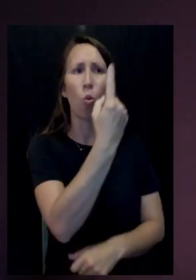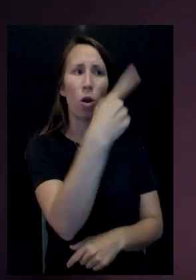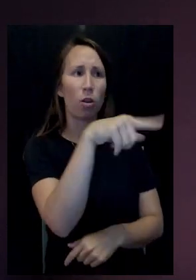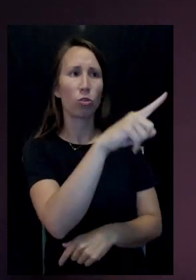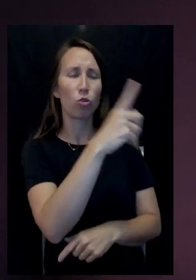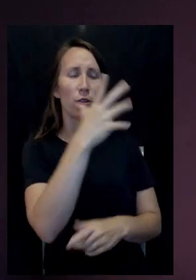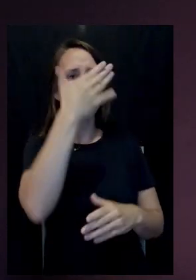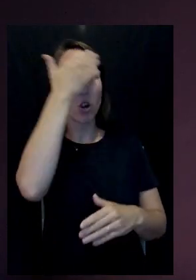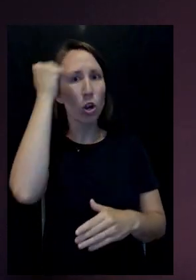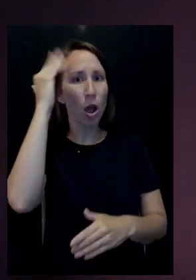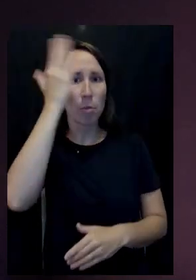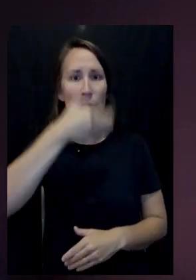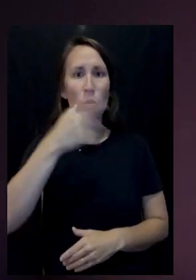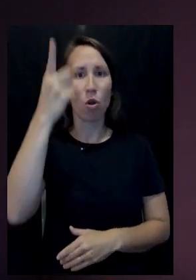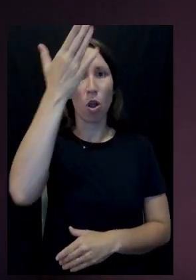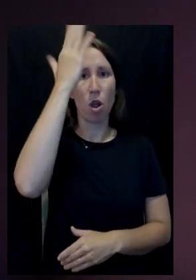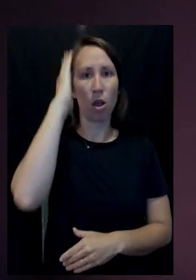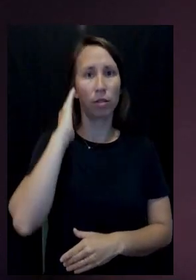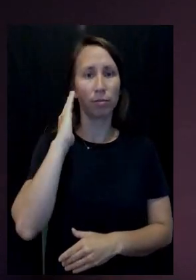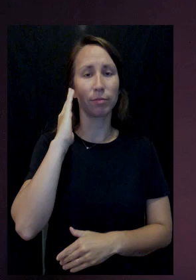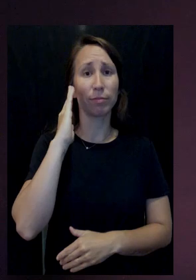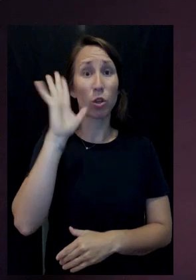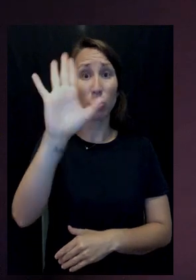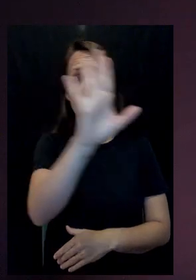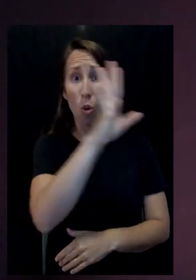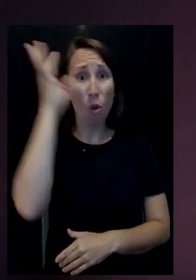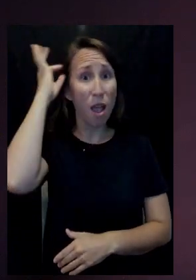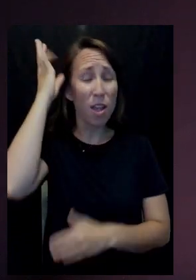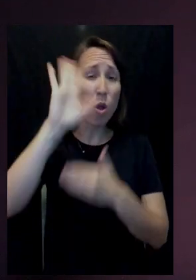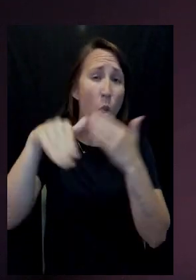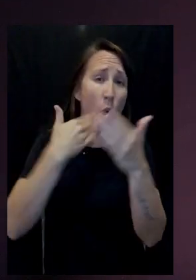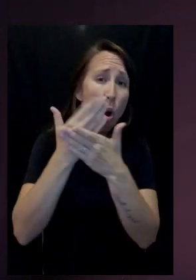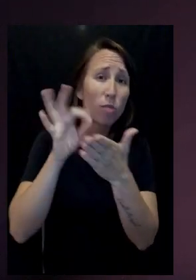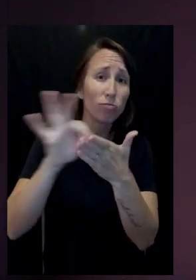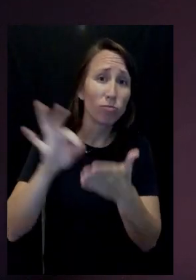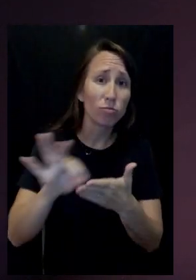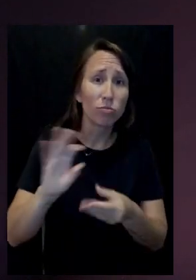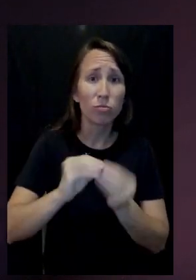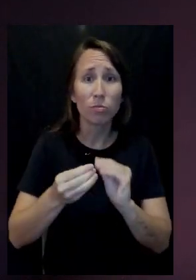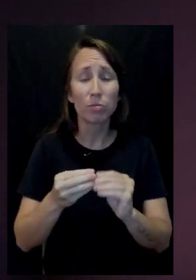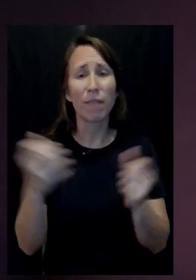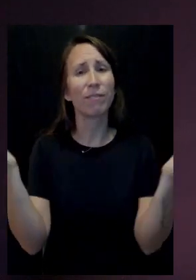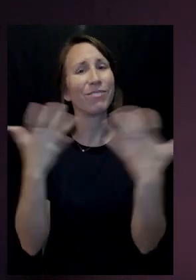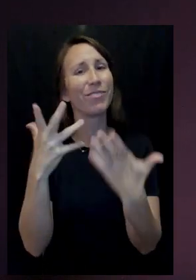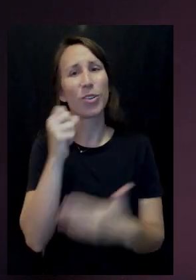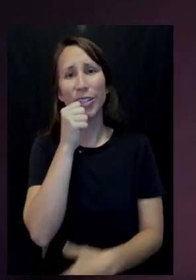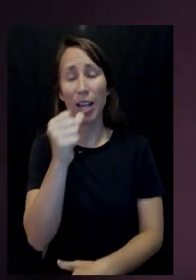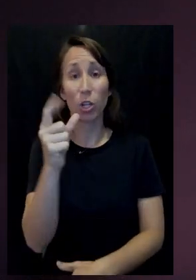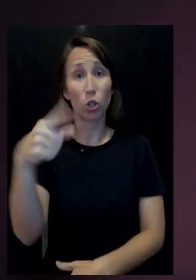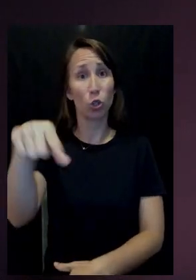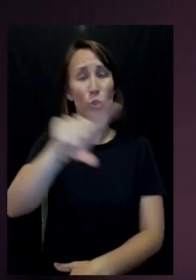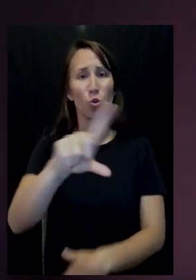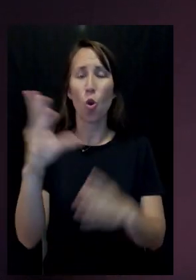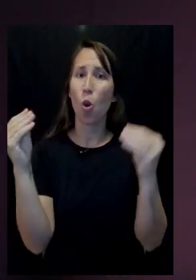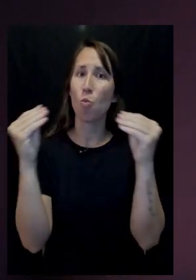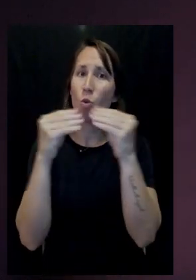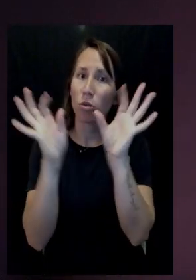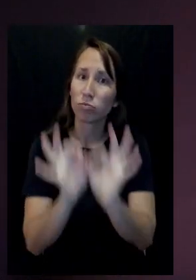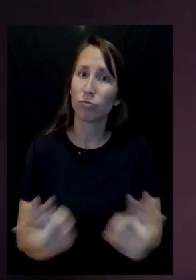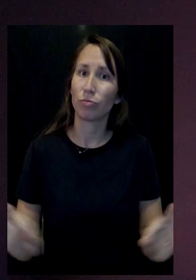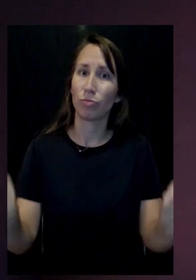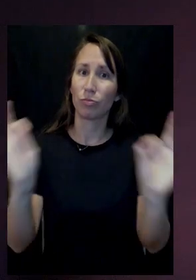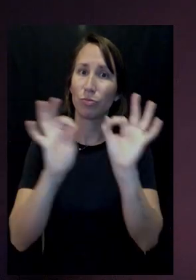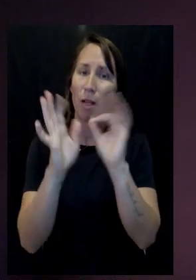God. Why, even the hairs of your head are all numbered. Fear not. You are of more value than